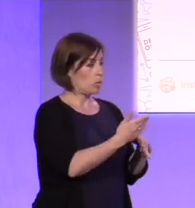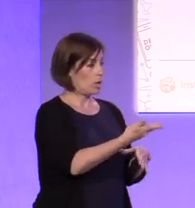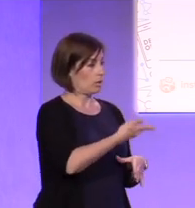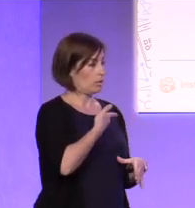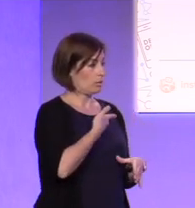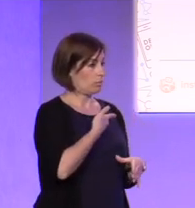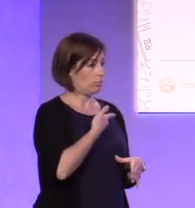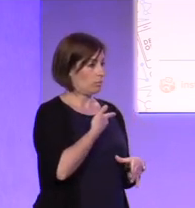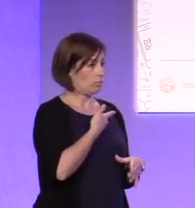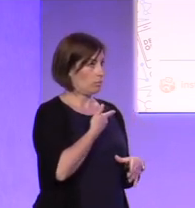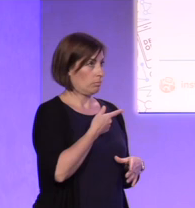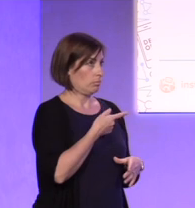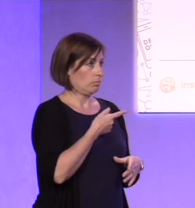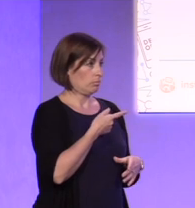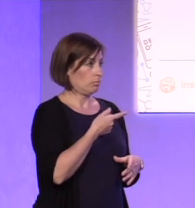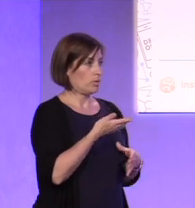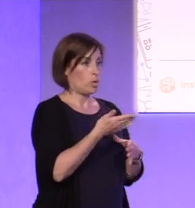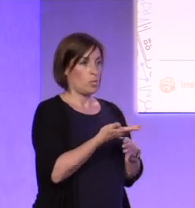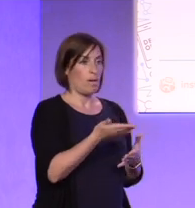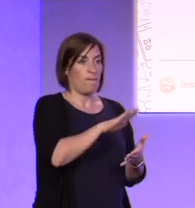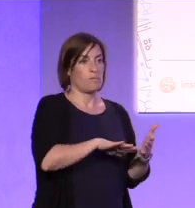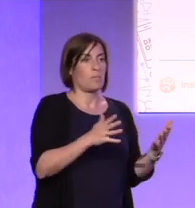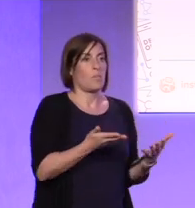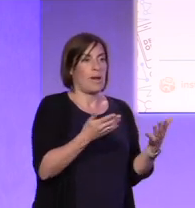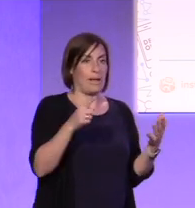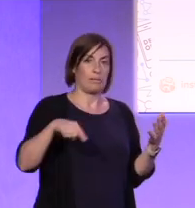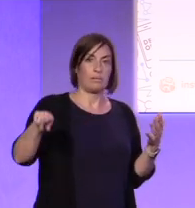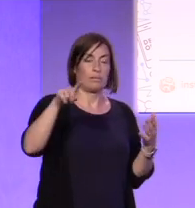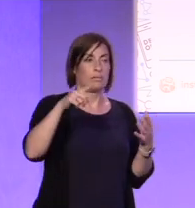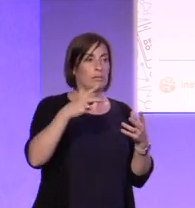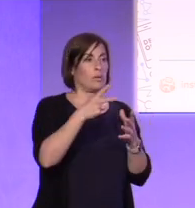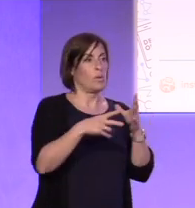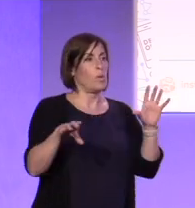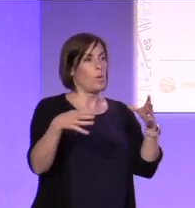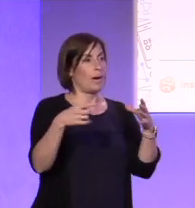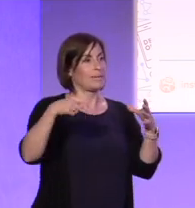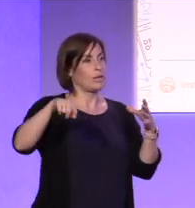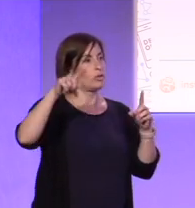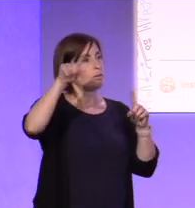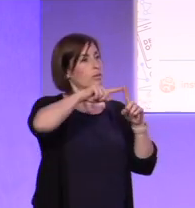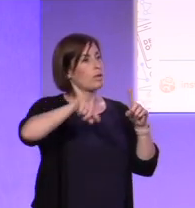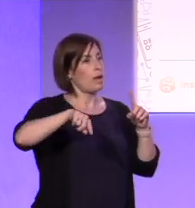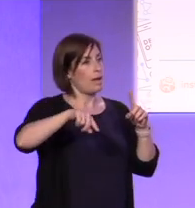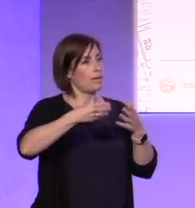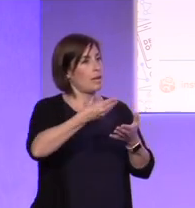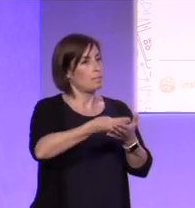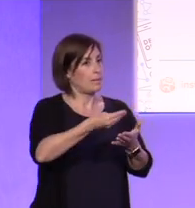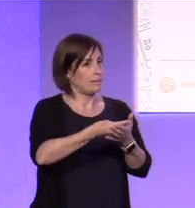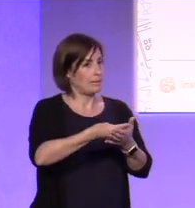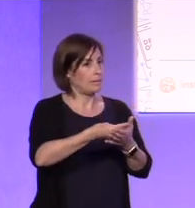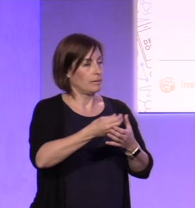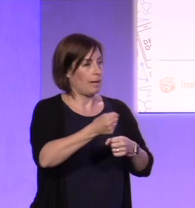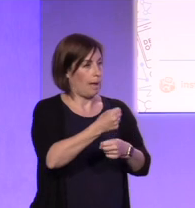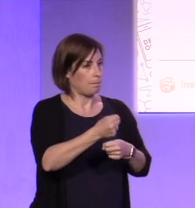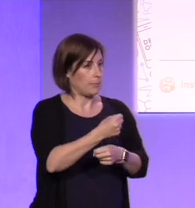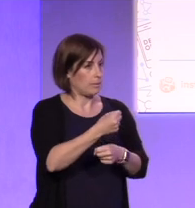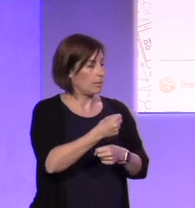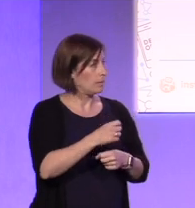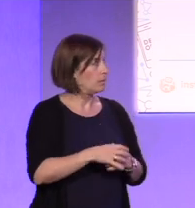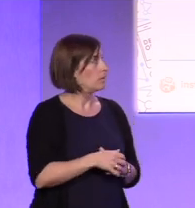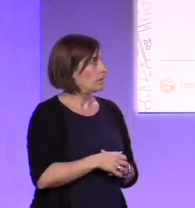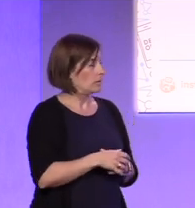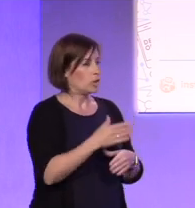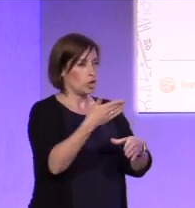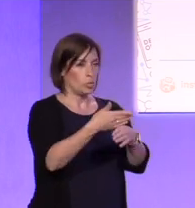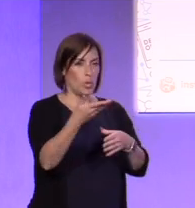world does not begin and end there. It comes from the wider organization, from Sky Betting and Gaming. And we started to look at the work that came to us and we found that this work